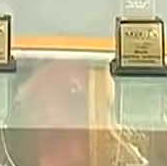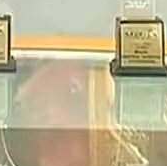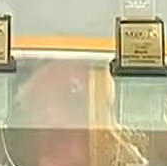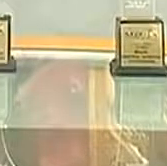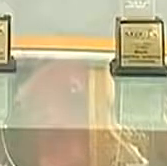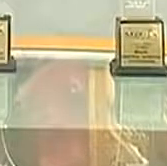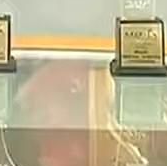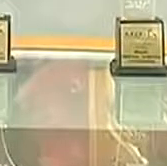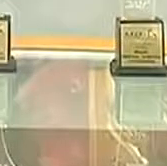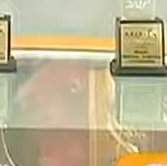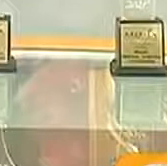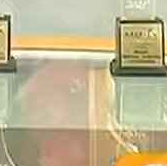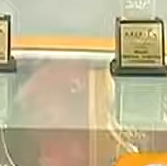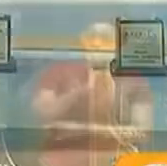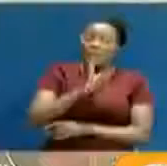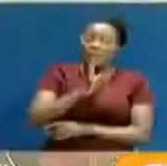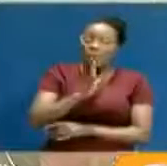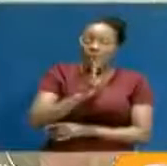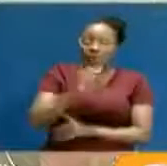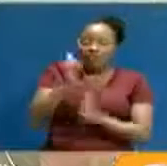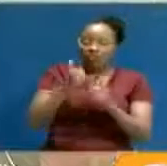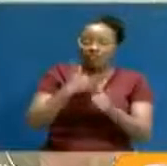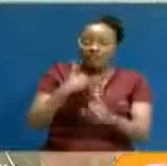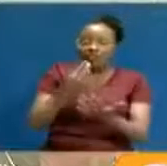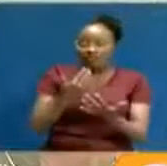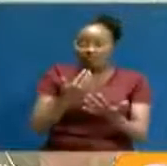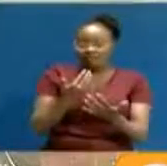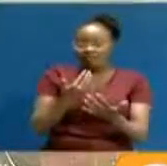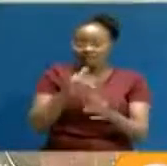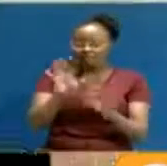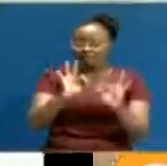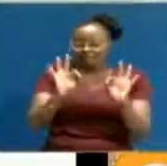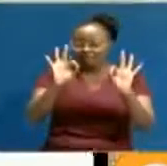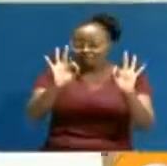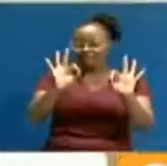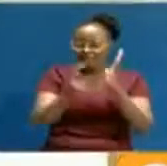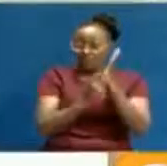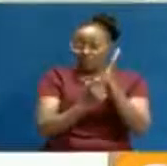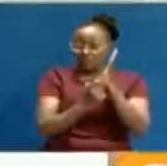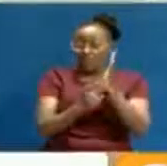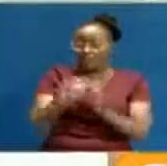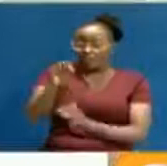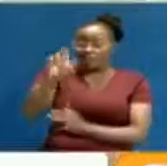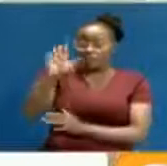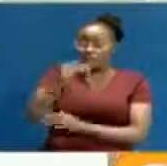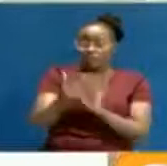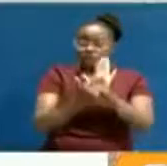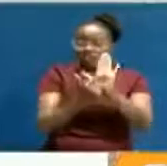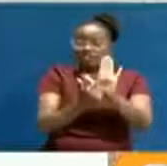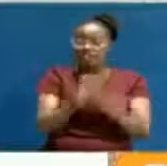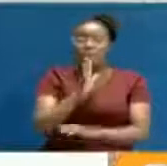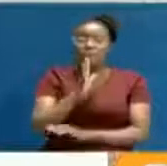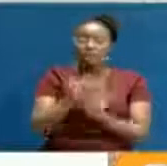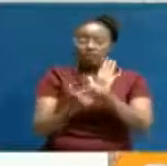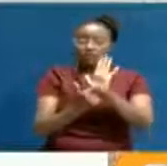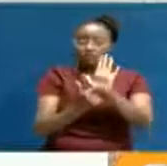keep abreast with Suluhu's speech, which was doled out in pure Kiswahili. Now, Suluhu's choice of examples in her speech